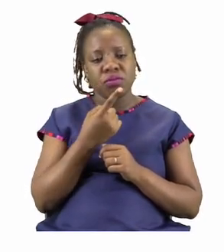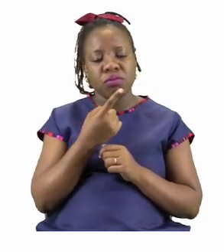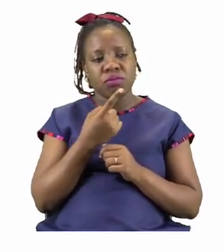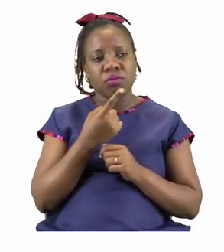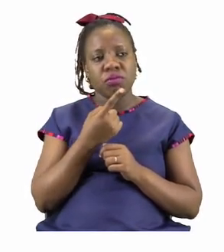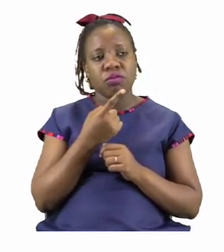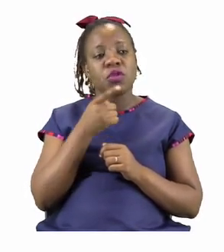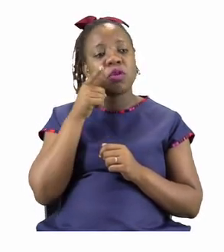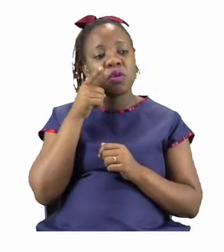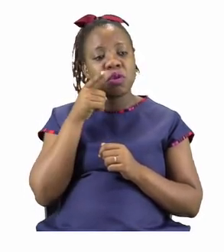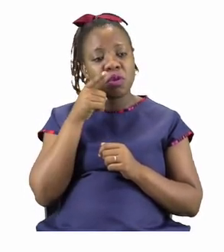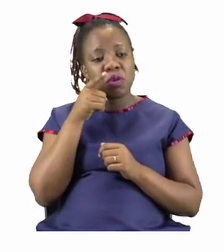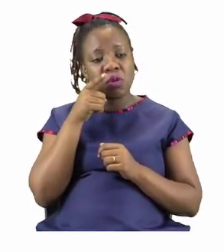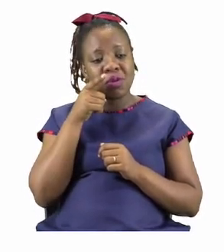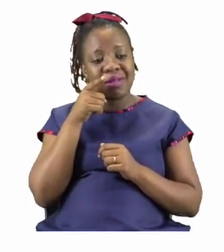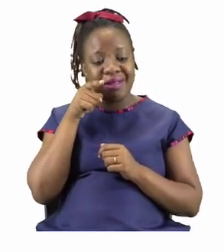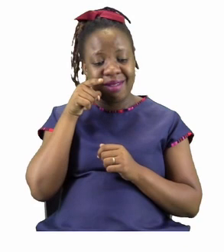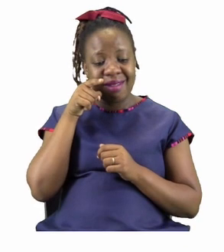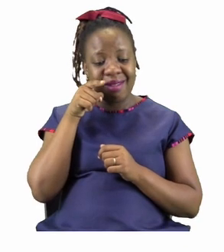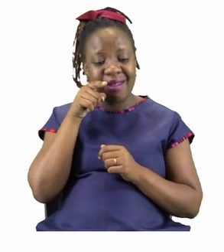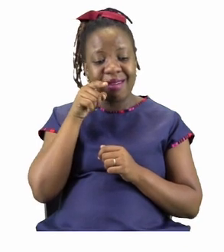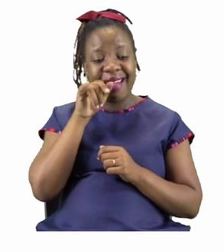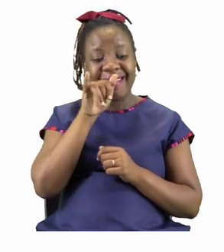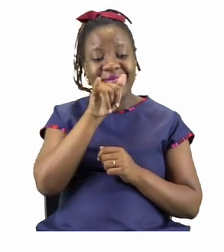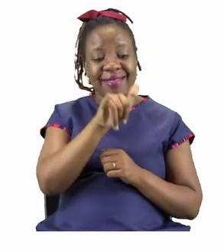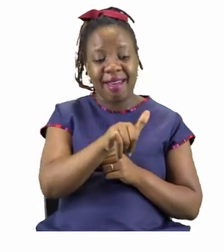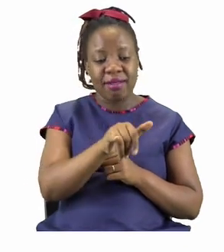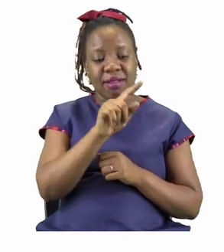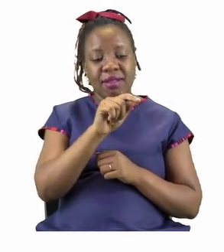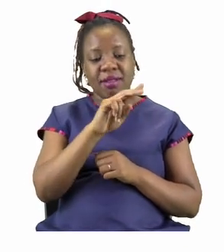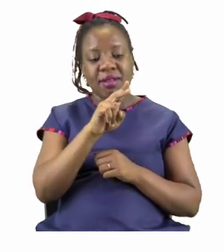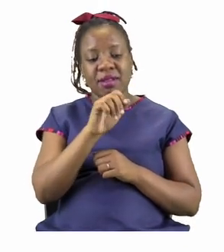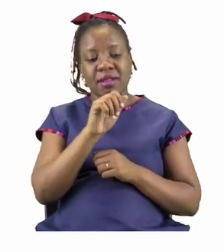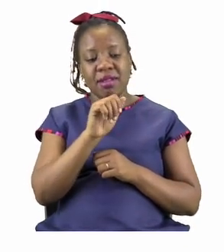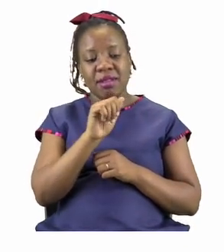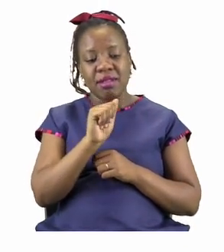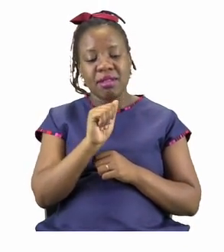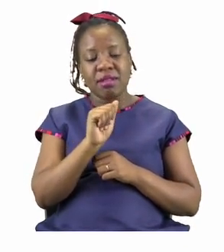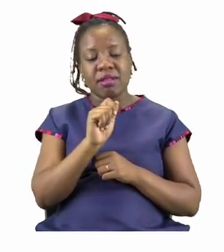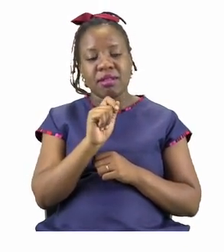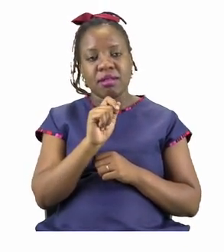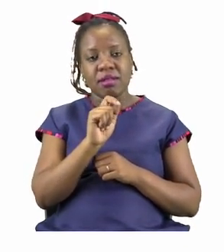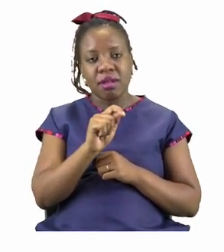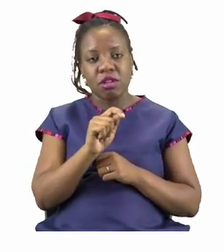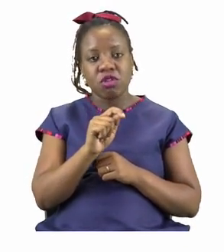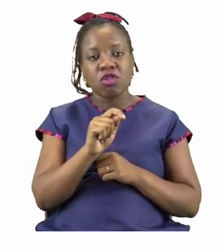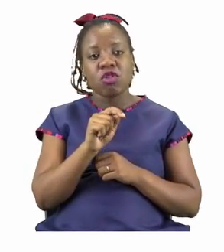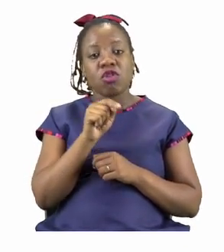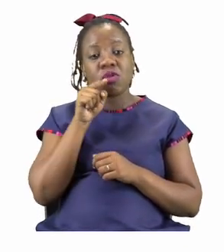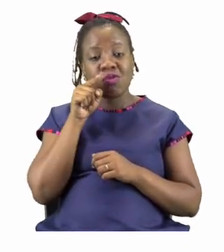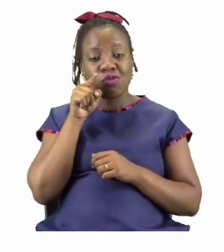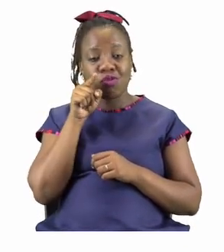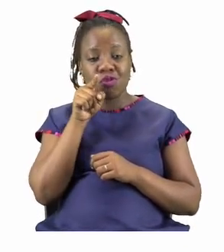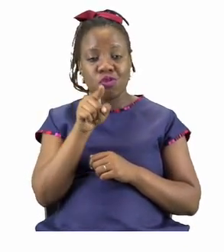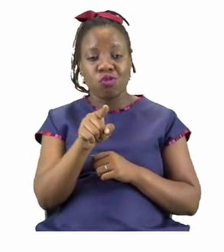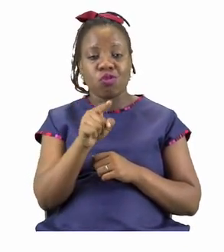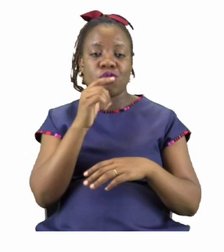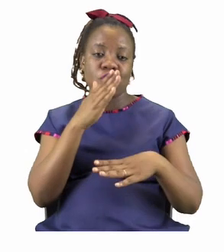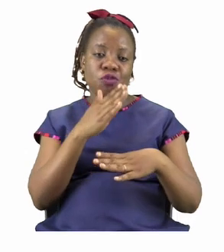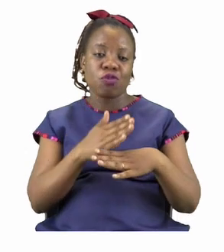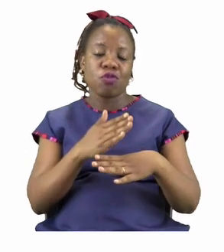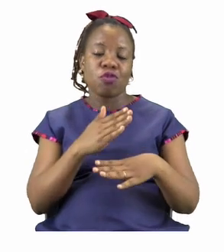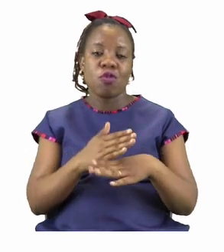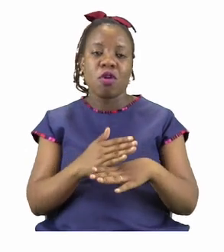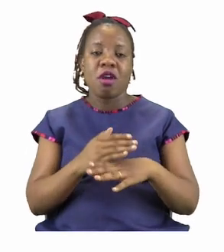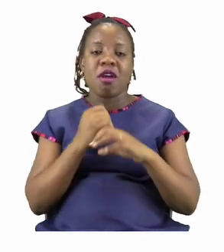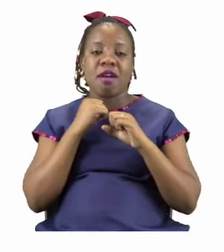you worked very hard. So you just have to look at the words in brackets and then you have to